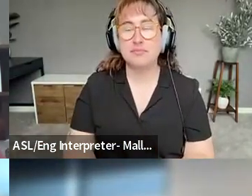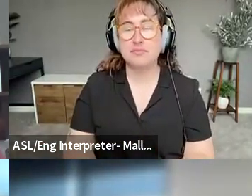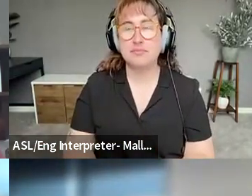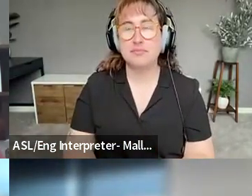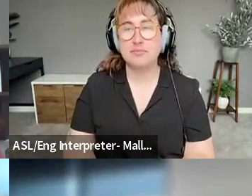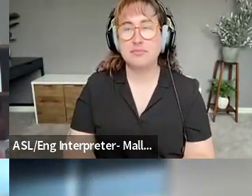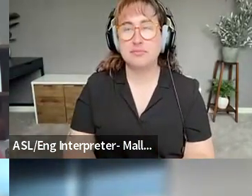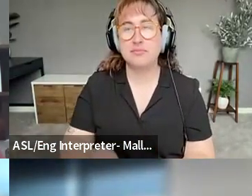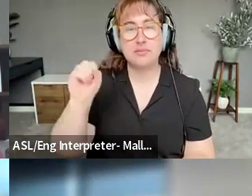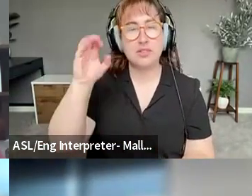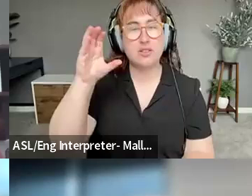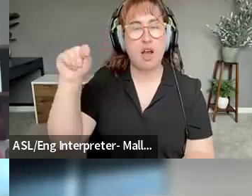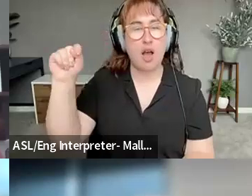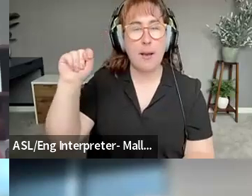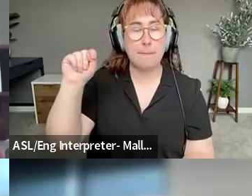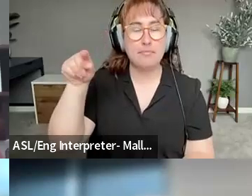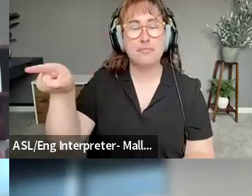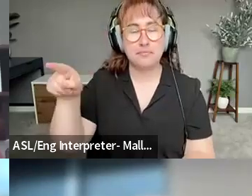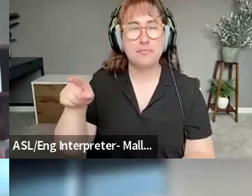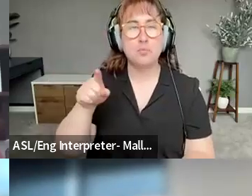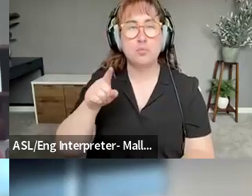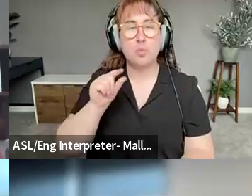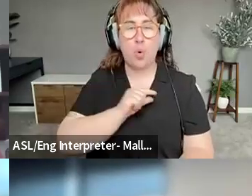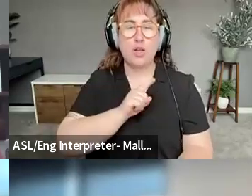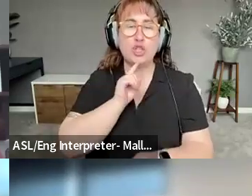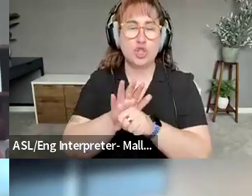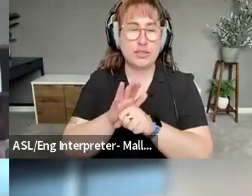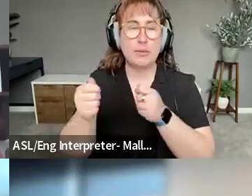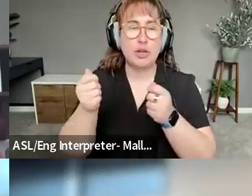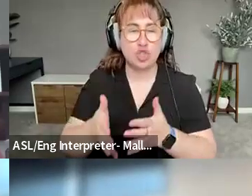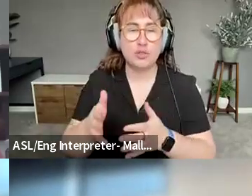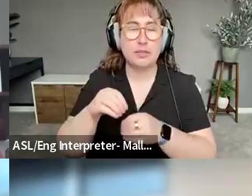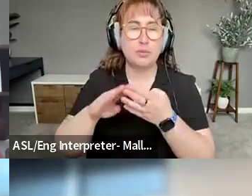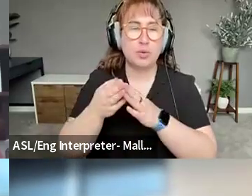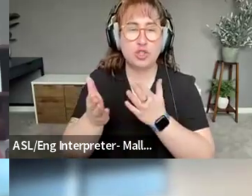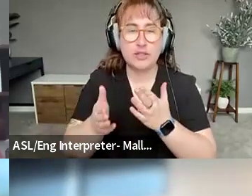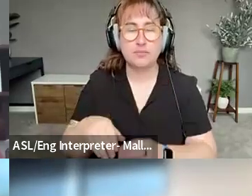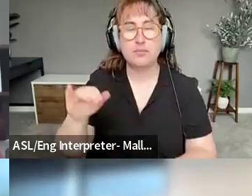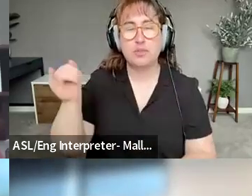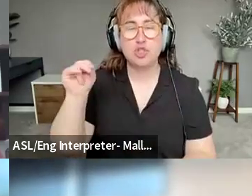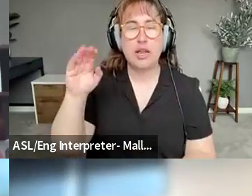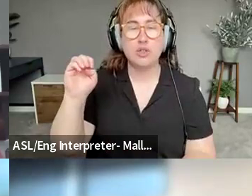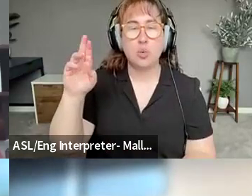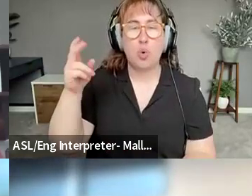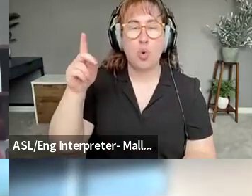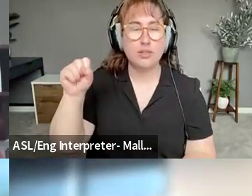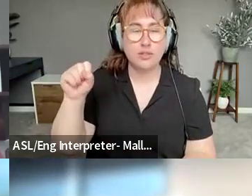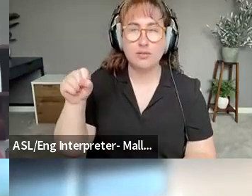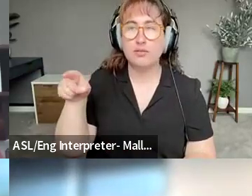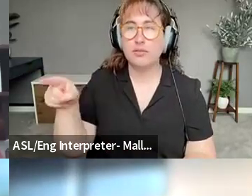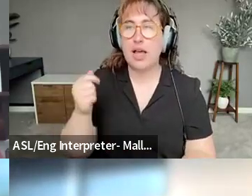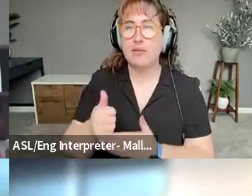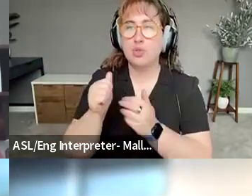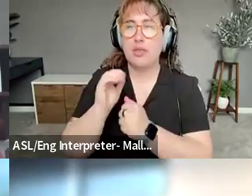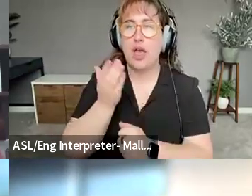course, we have Mr. Scott Barr, our quality assurance manager in community services. And Miss Janice Rhodes. Janice Rhodes helps with